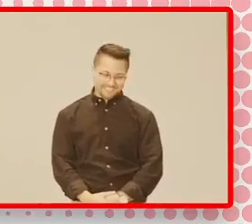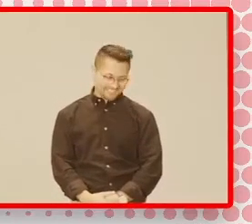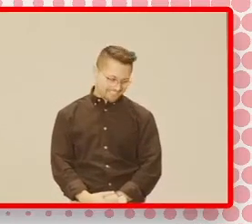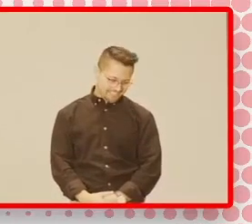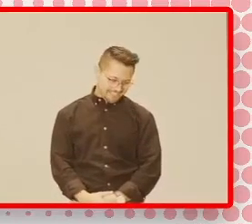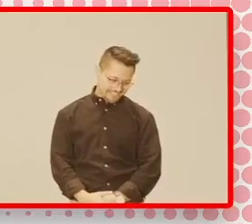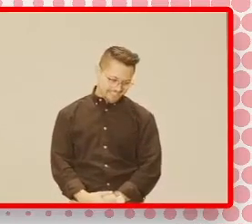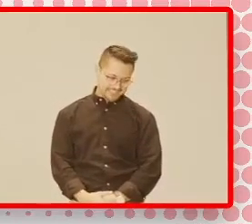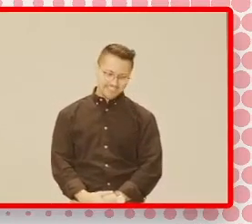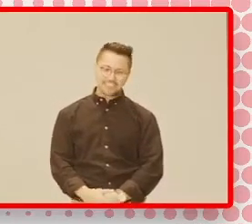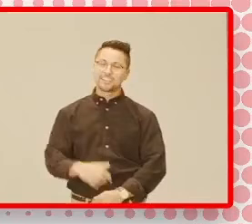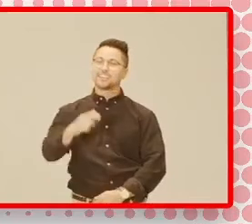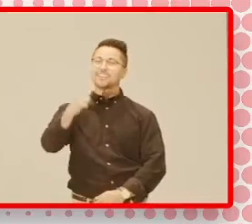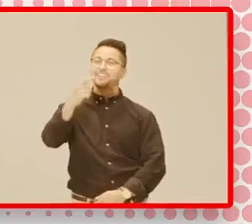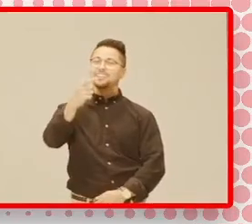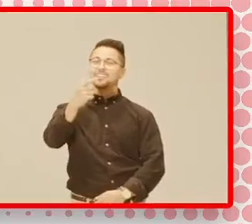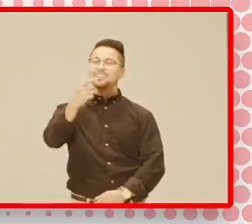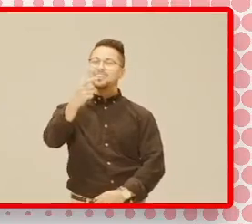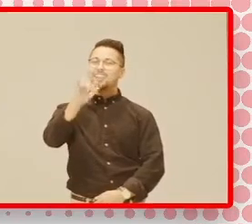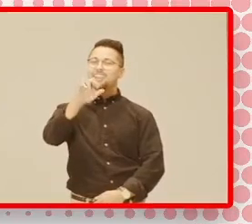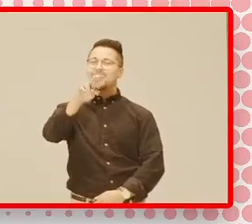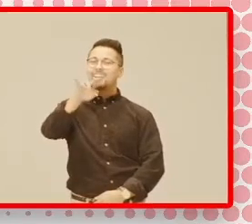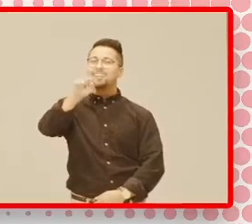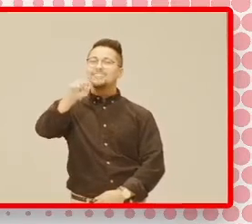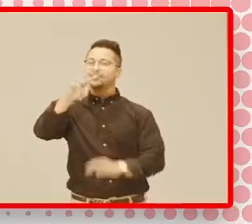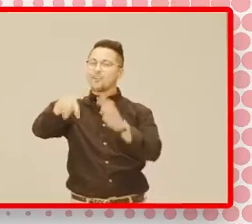Guinness, give me a new world record.